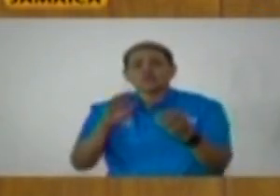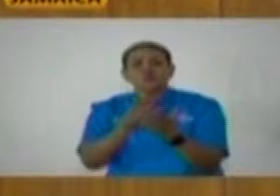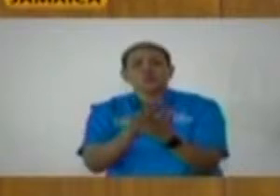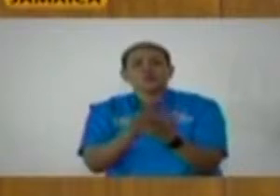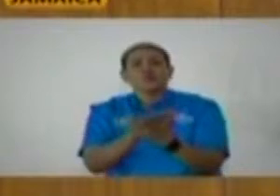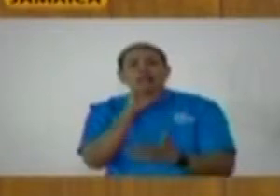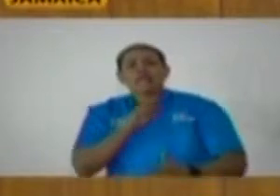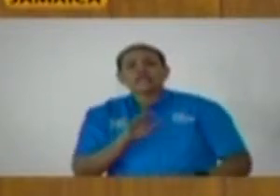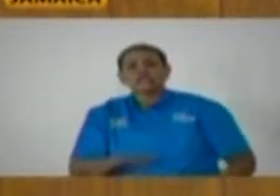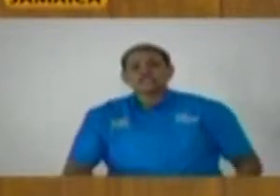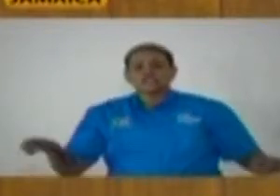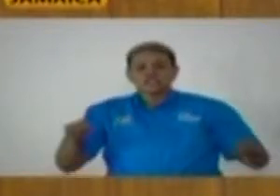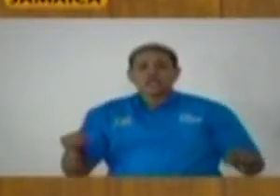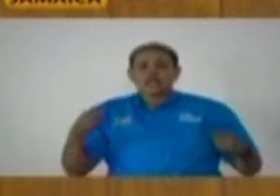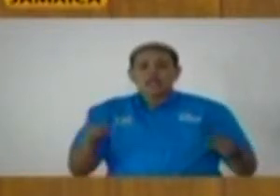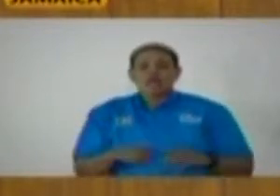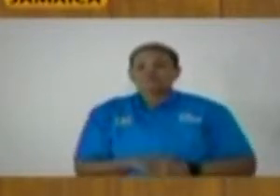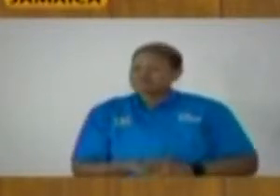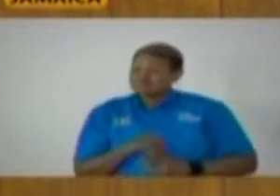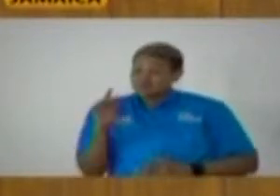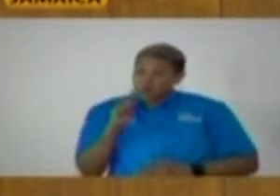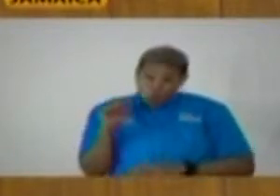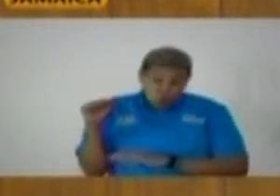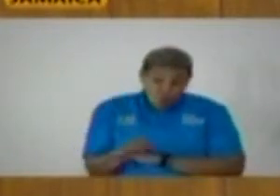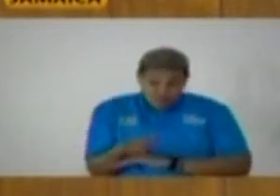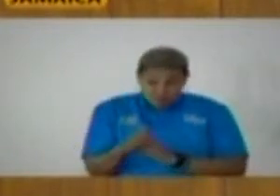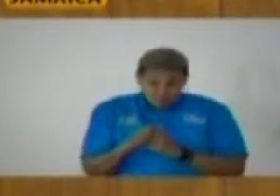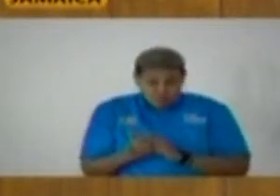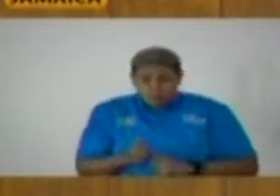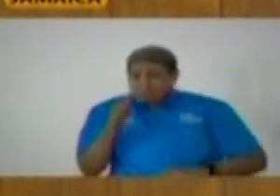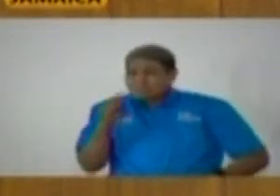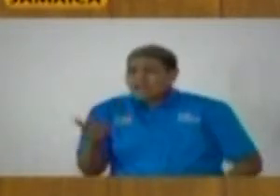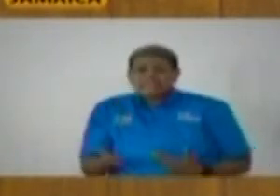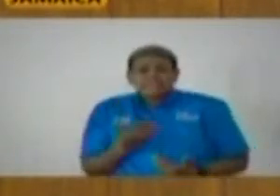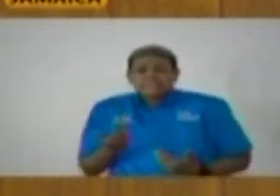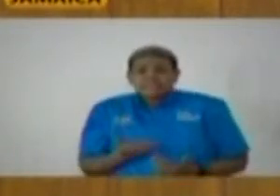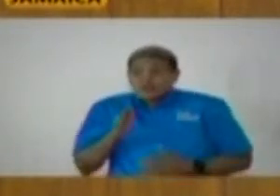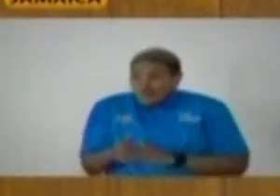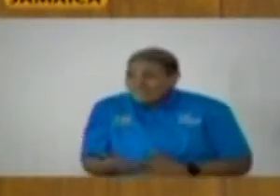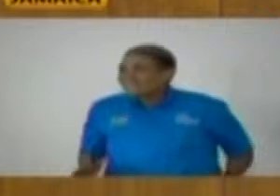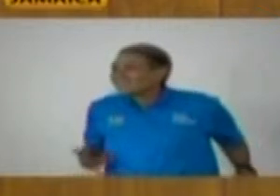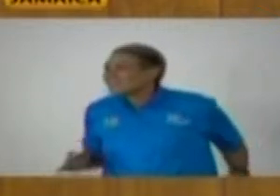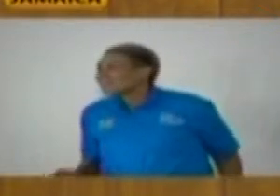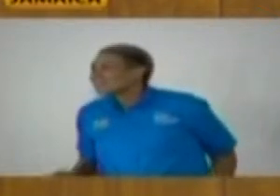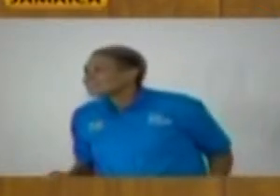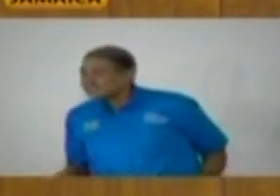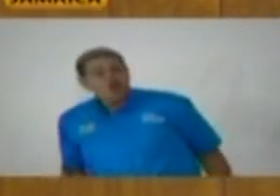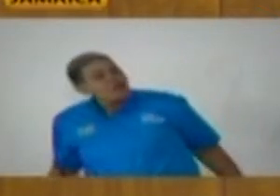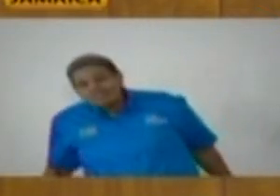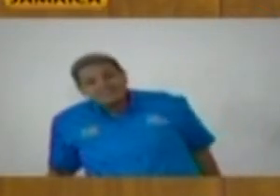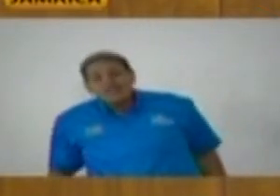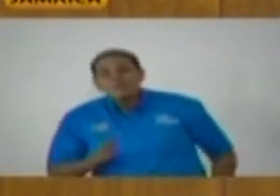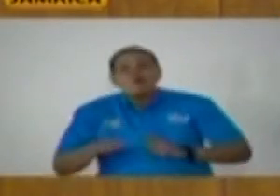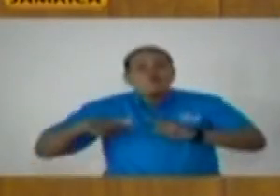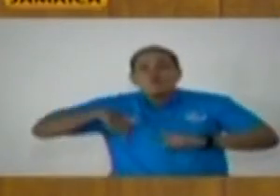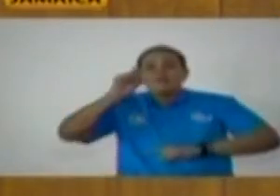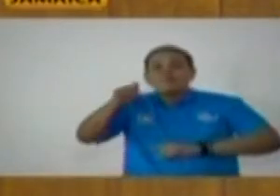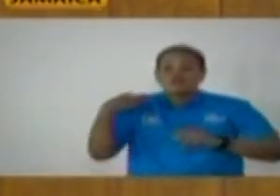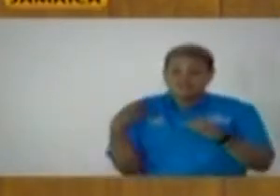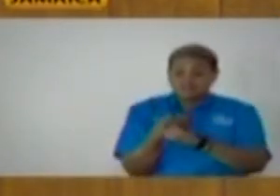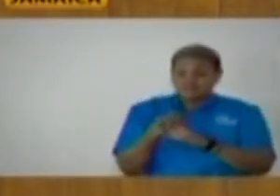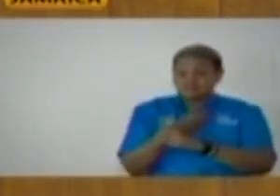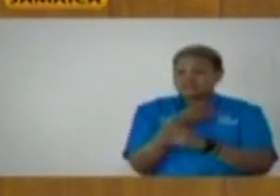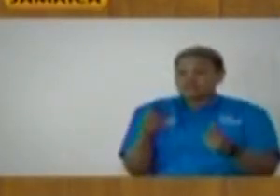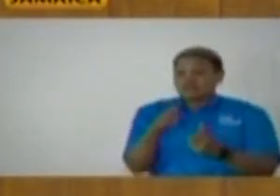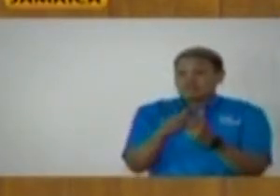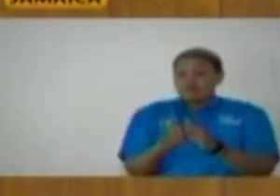school-age children. So overcoming this problem is not going to be easy. It's not an easy feat. But we must tackle the